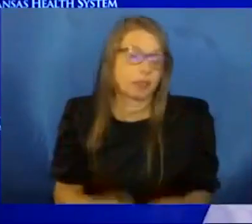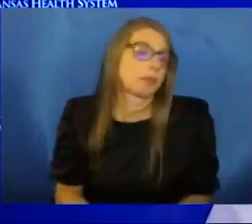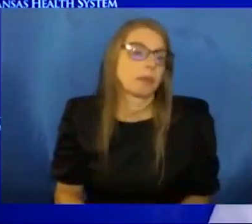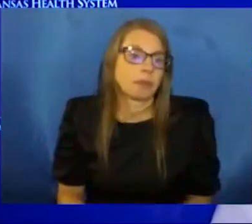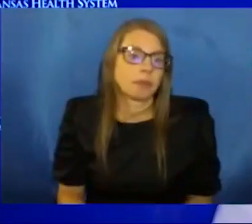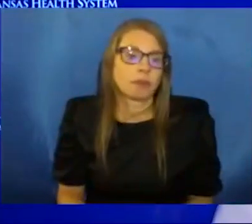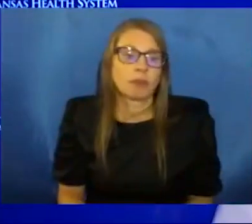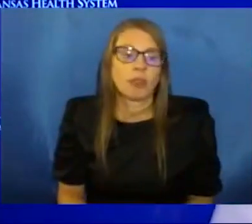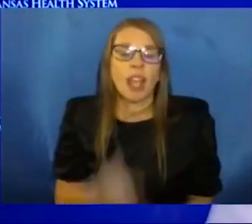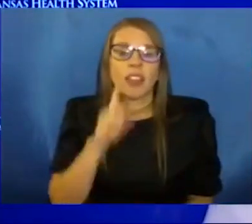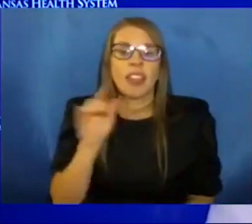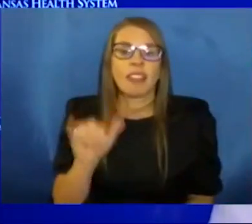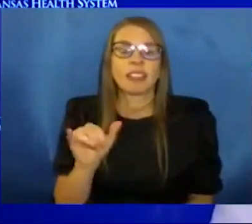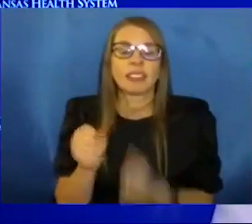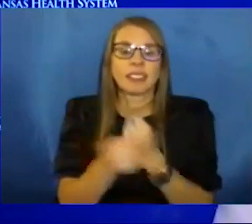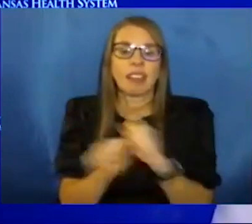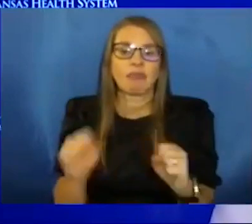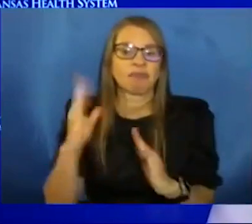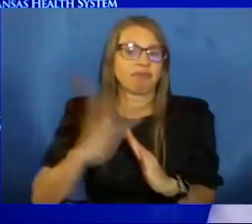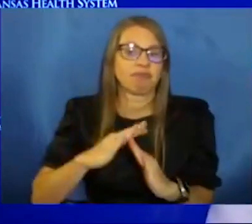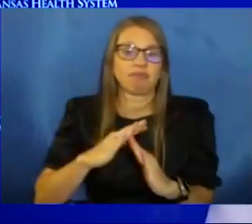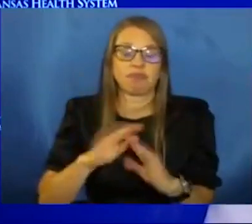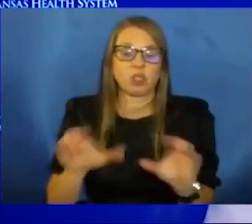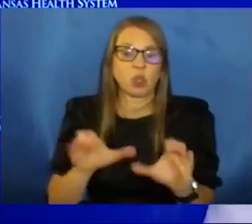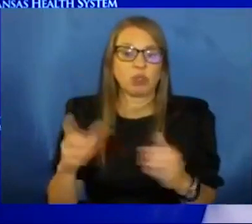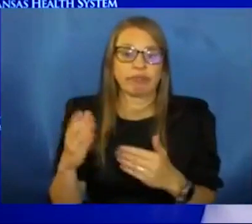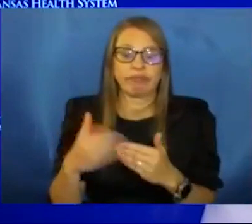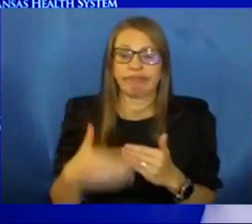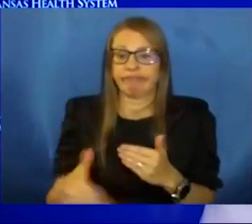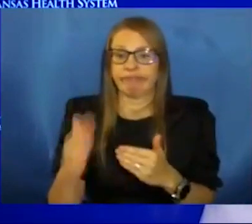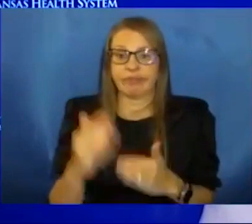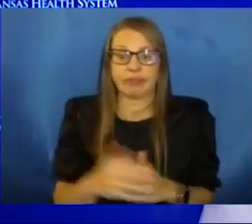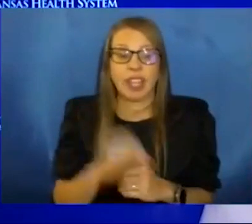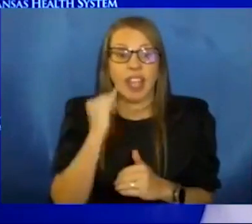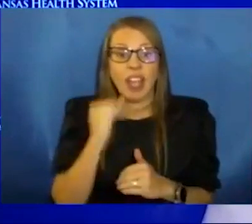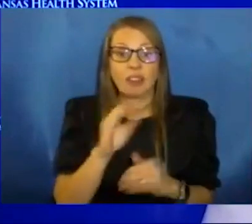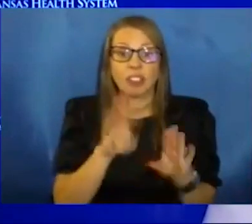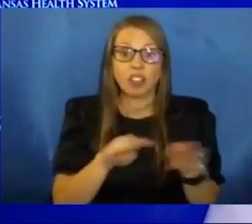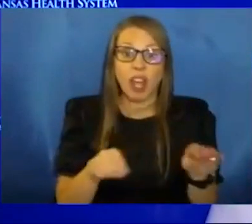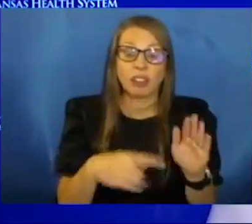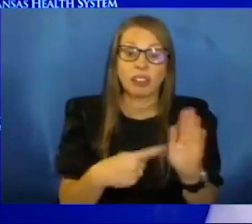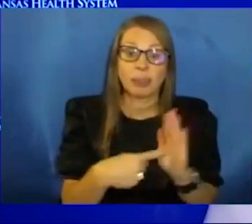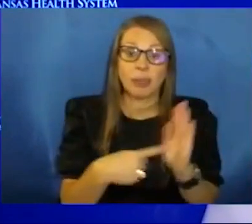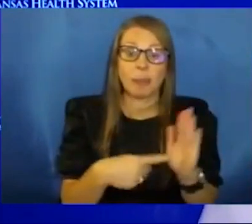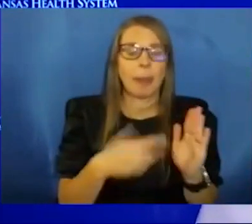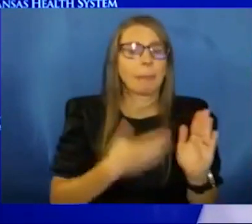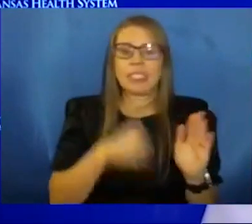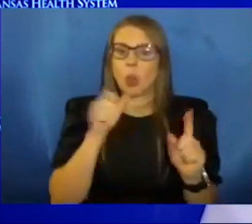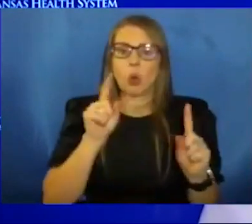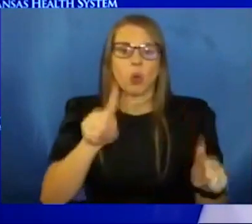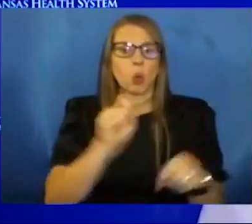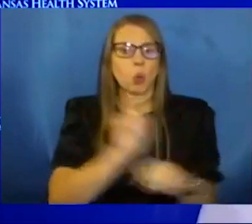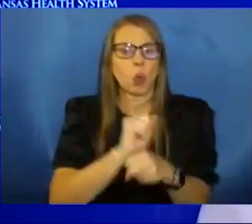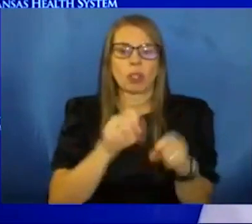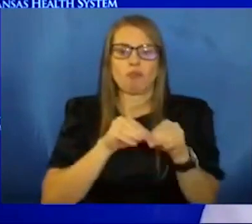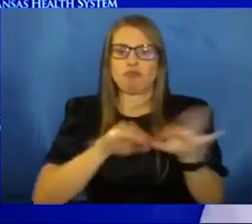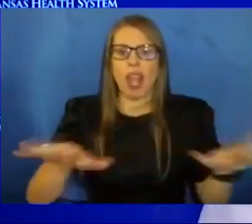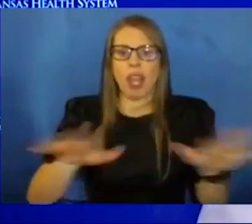cares more about children and does more research and dedicates their life and time to keeping children safe than the American Academy of